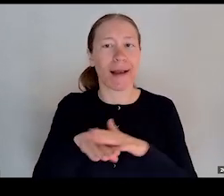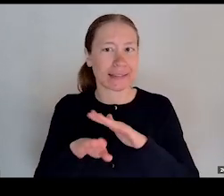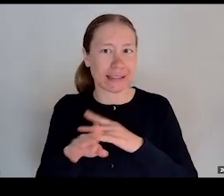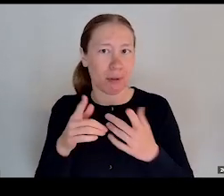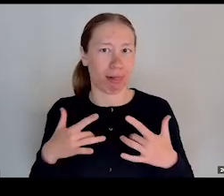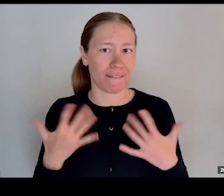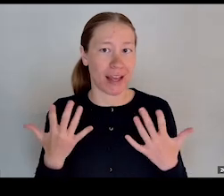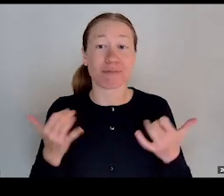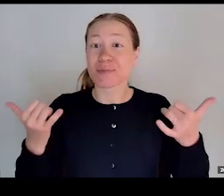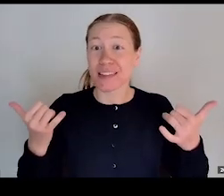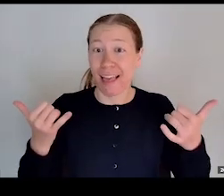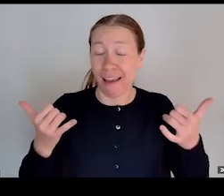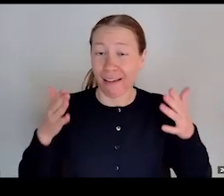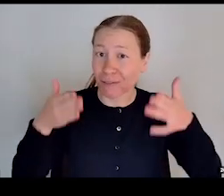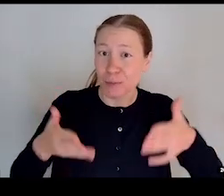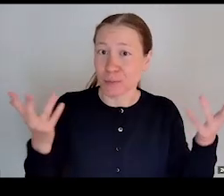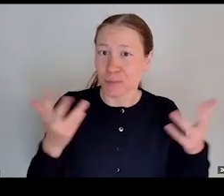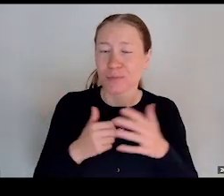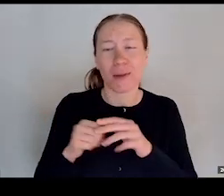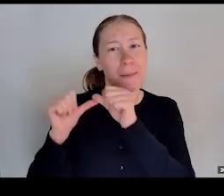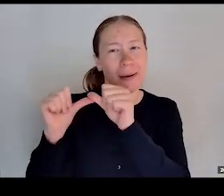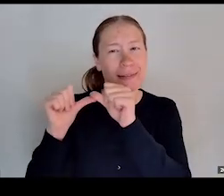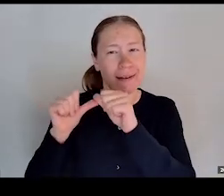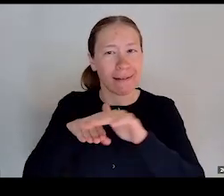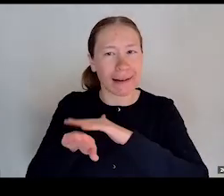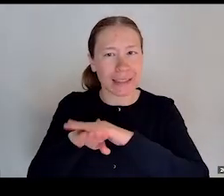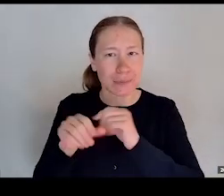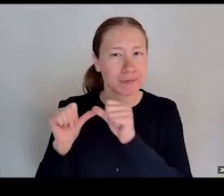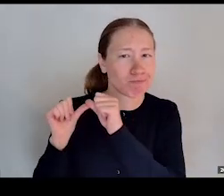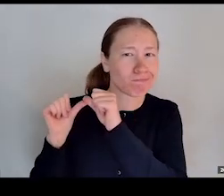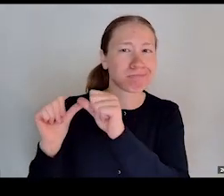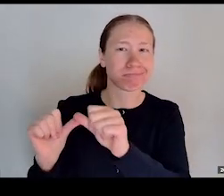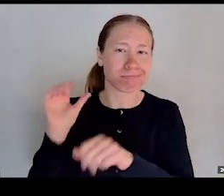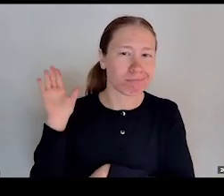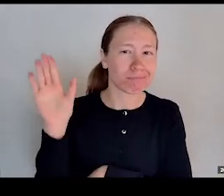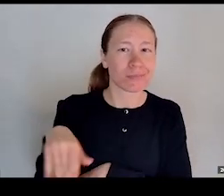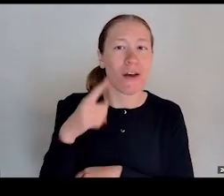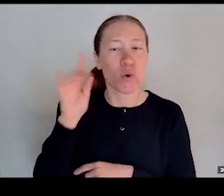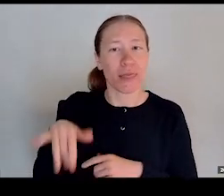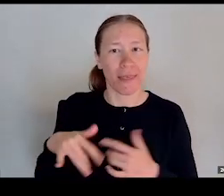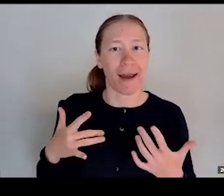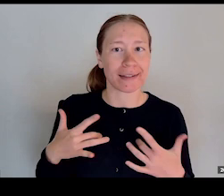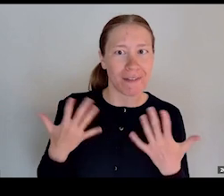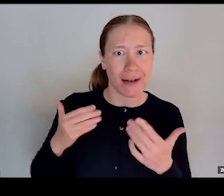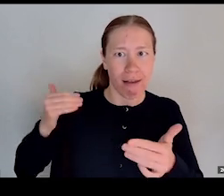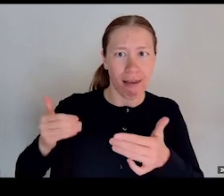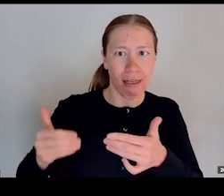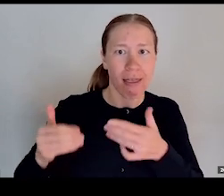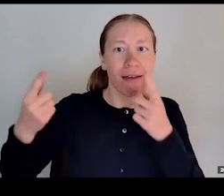Whereas today's focus will be more on maintaining that accessibility and carrying it through as the event or meeting date